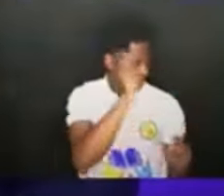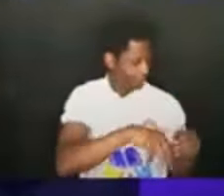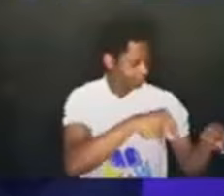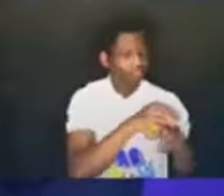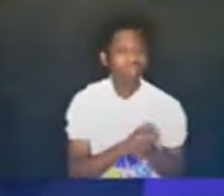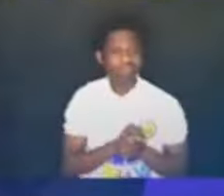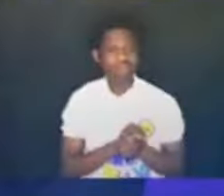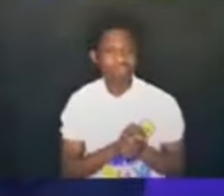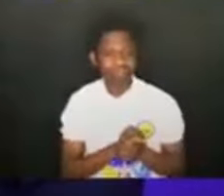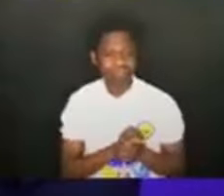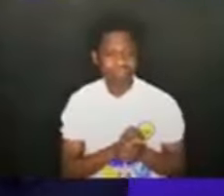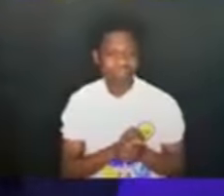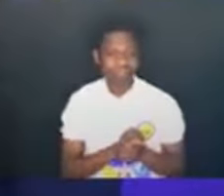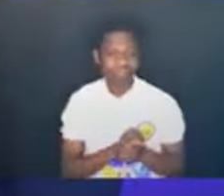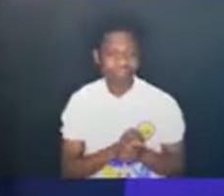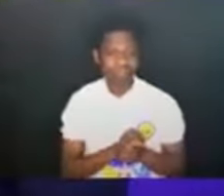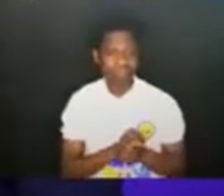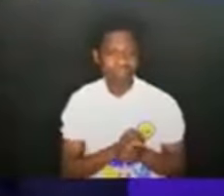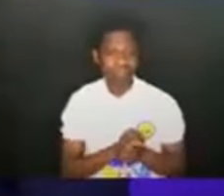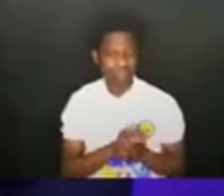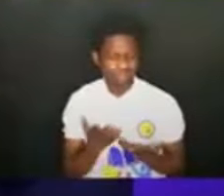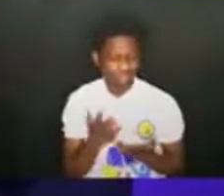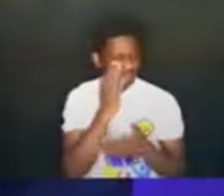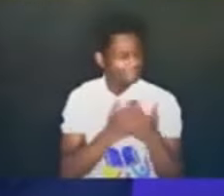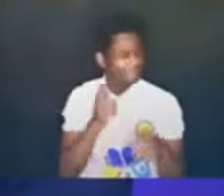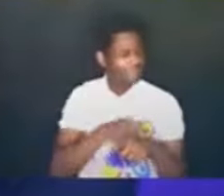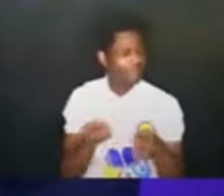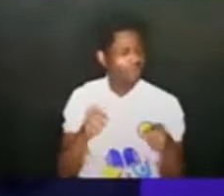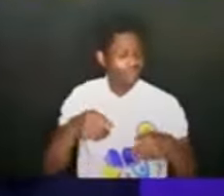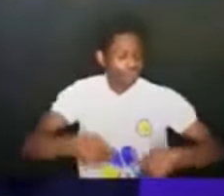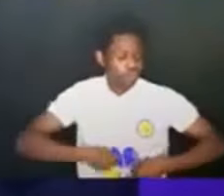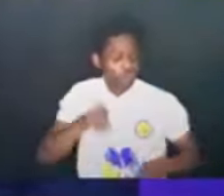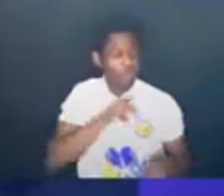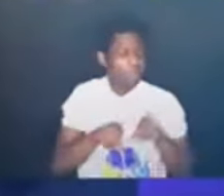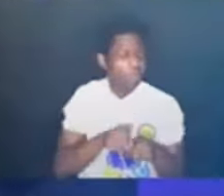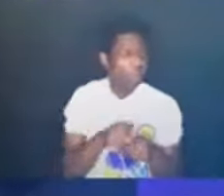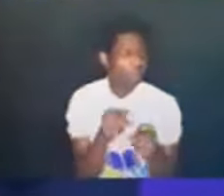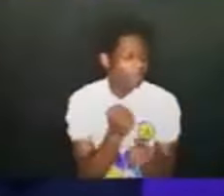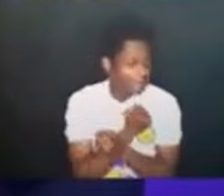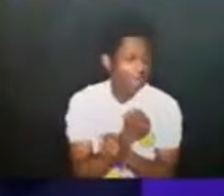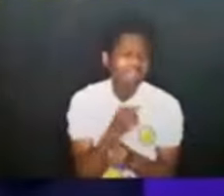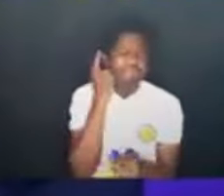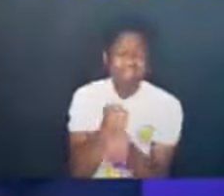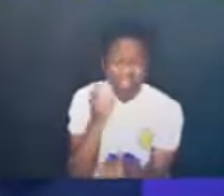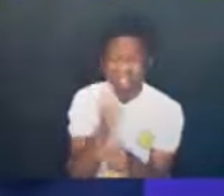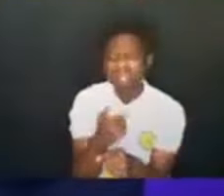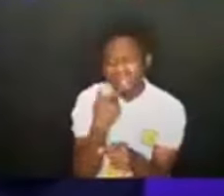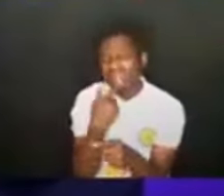in love, all that they say is, I love you, I love you. This marriage is not only love, oh, chief.